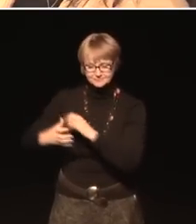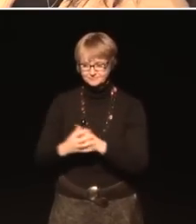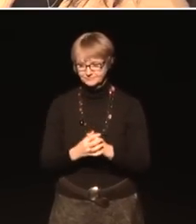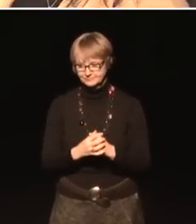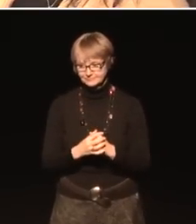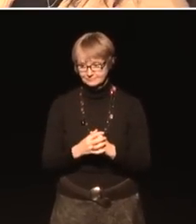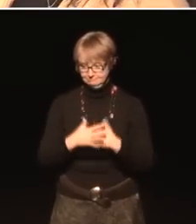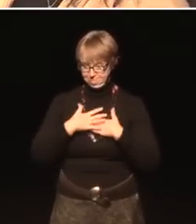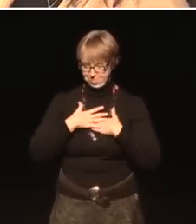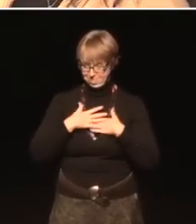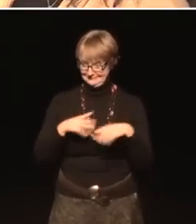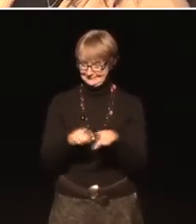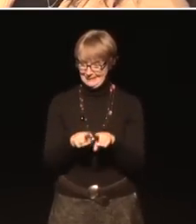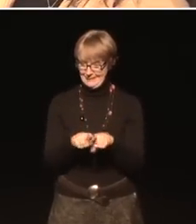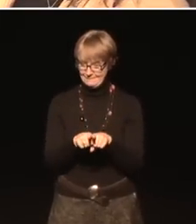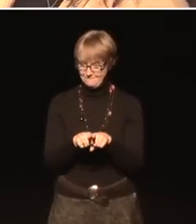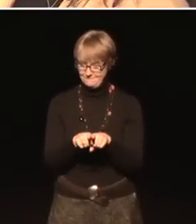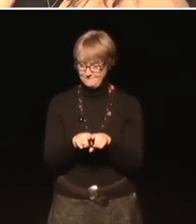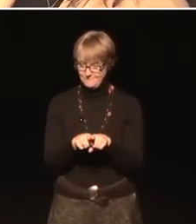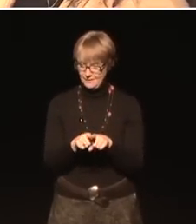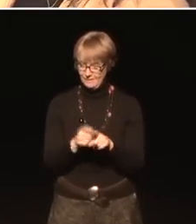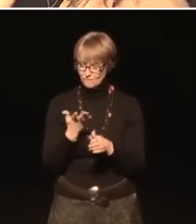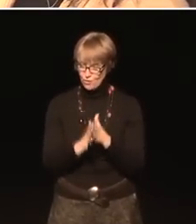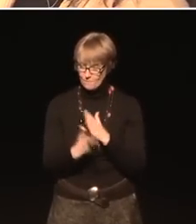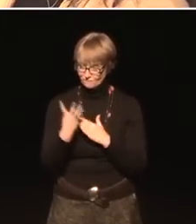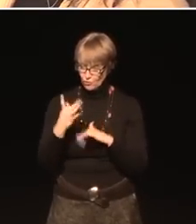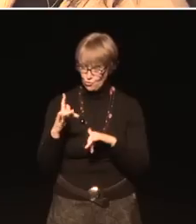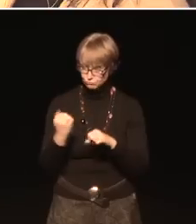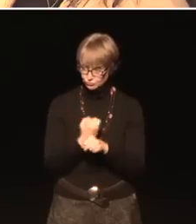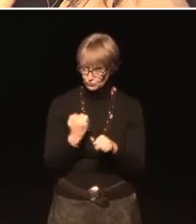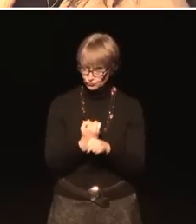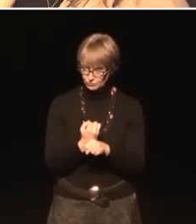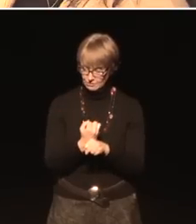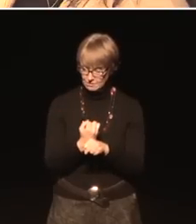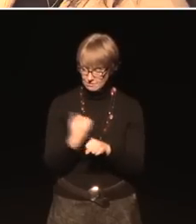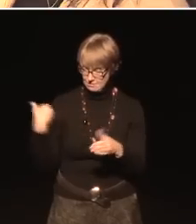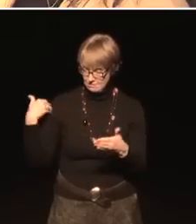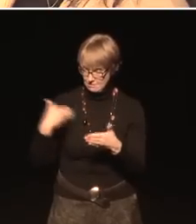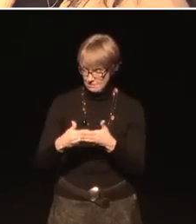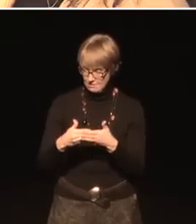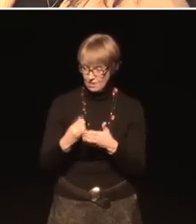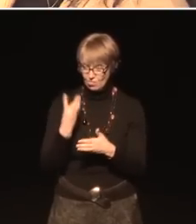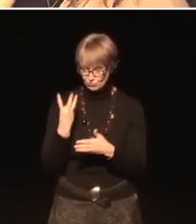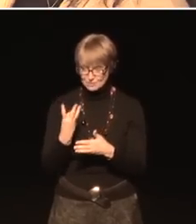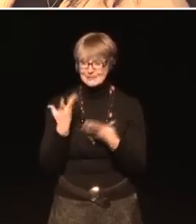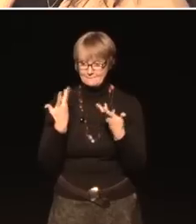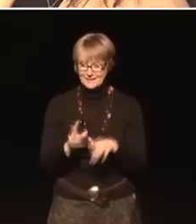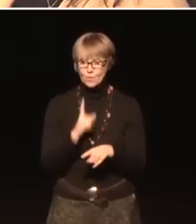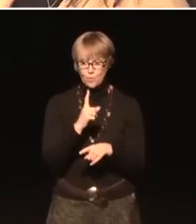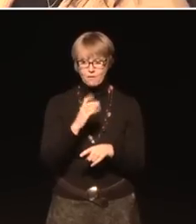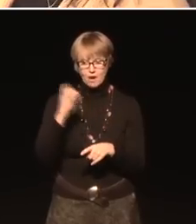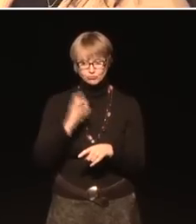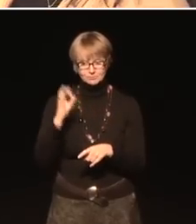And for me, that's certainly true as well. Three of the last four pieces I've done at the National Theatre have had 100% diverse casts.